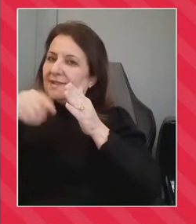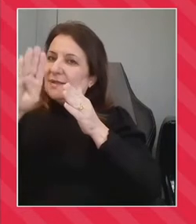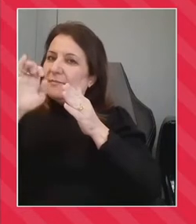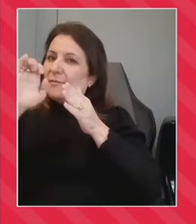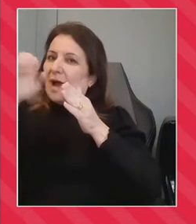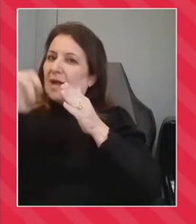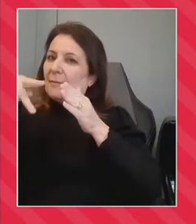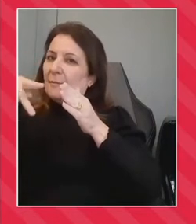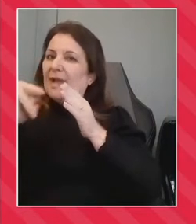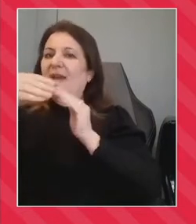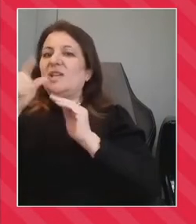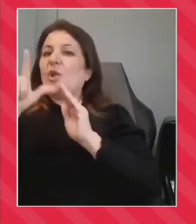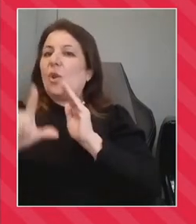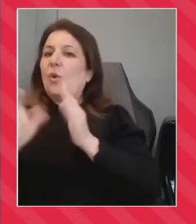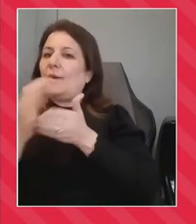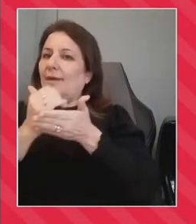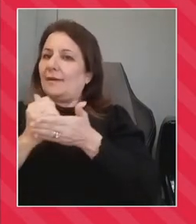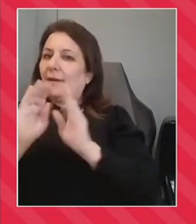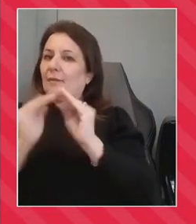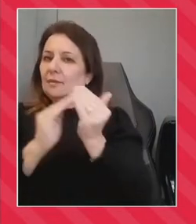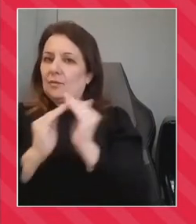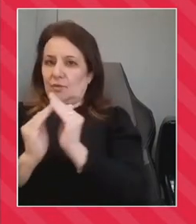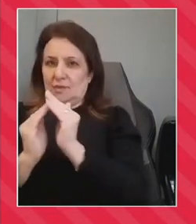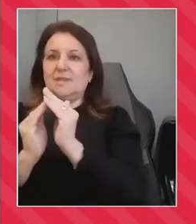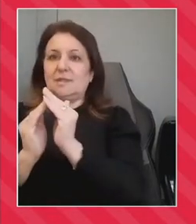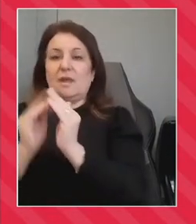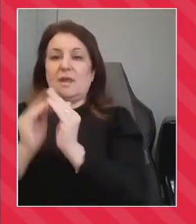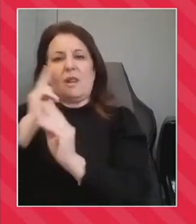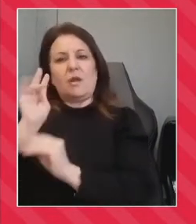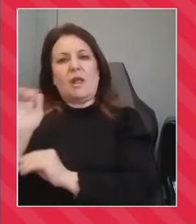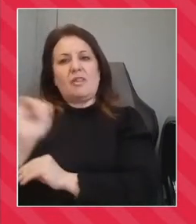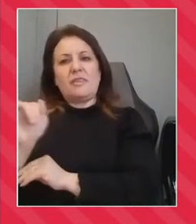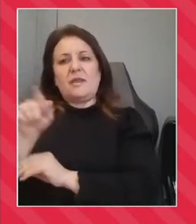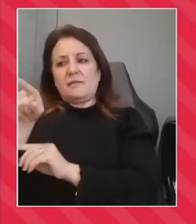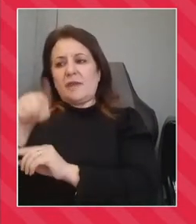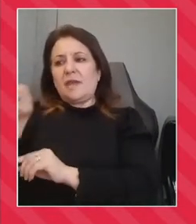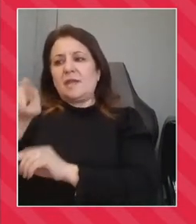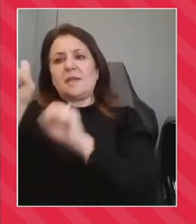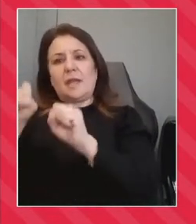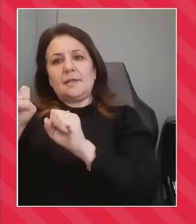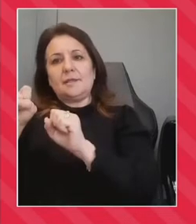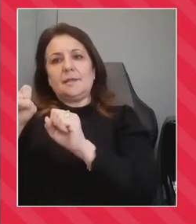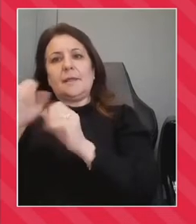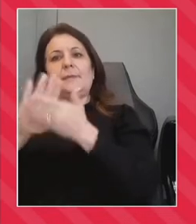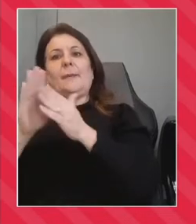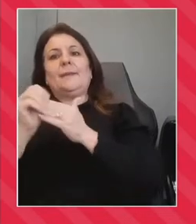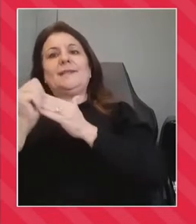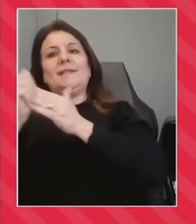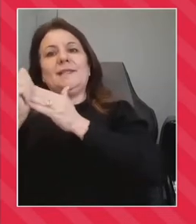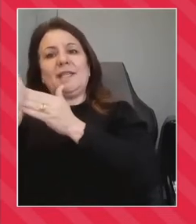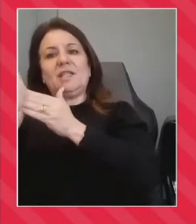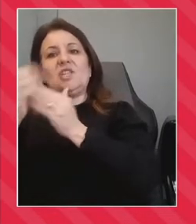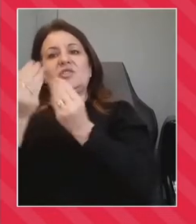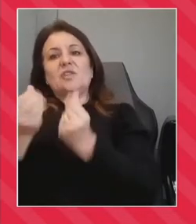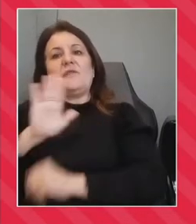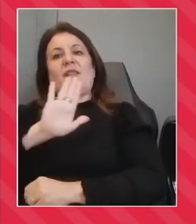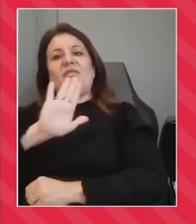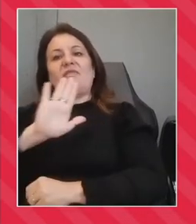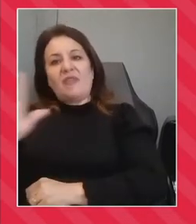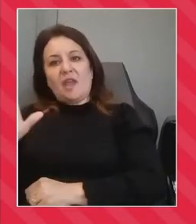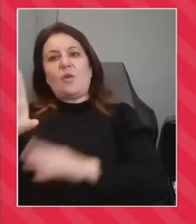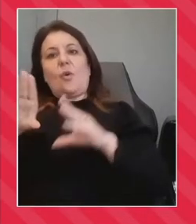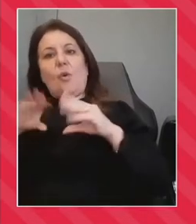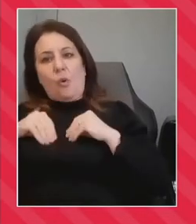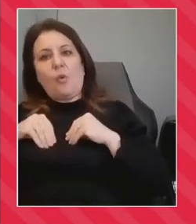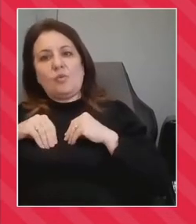communities, to look at how they can be in the lead of solving their own issues and that they're given